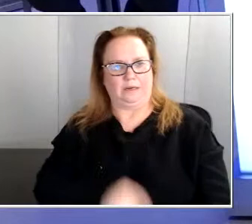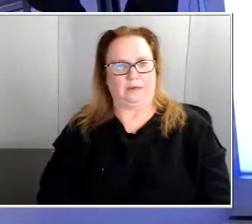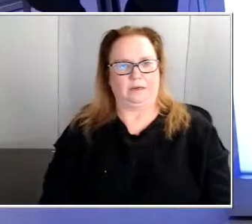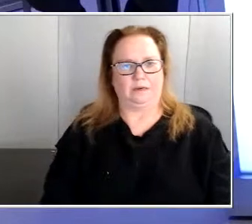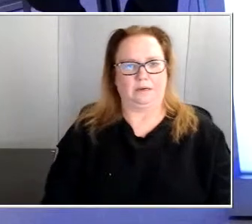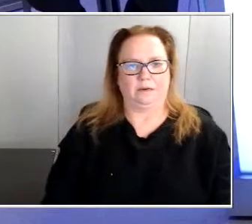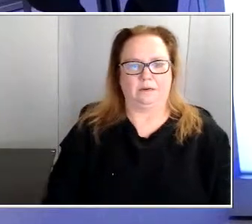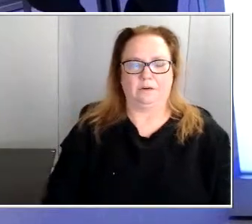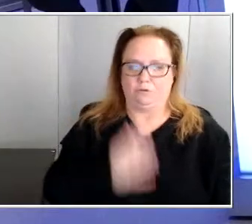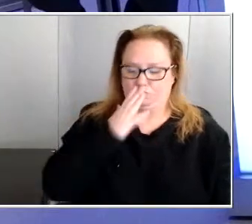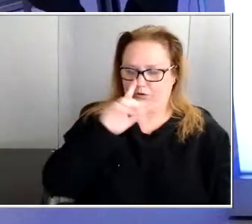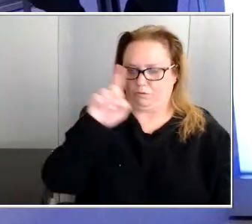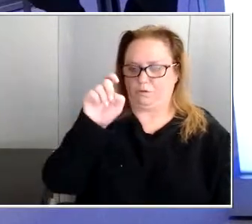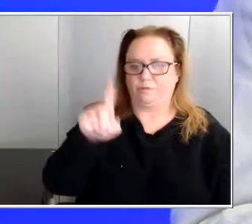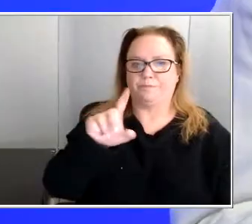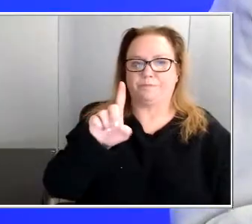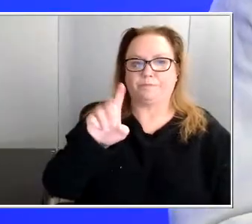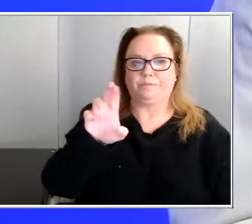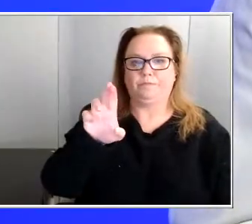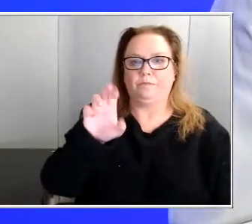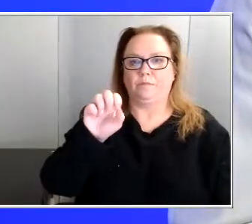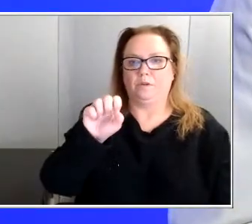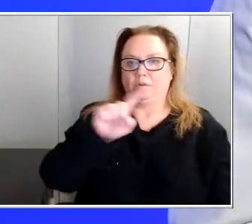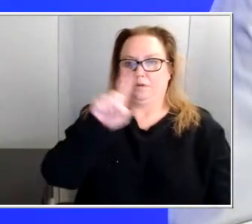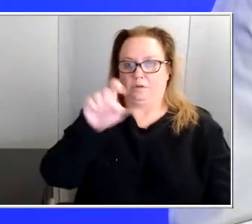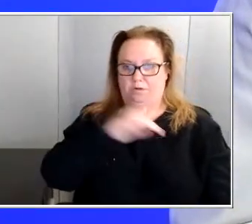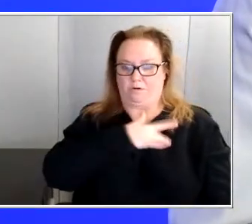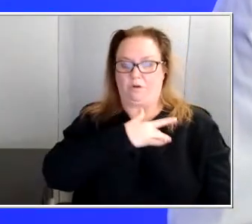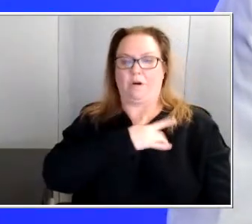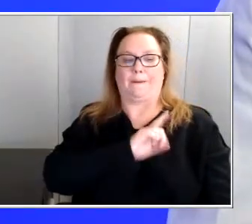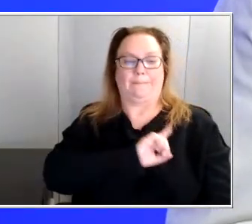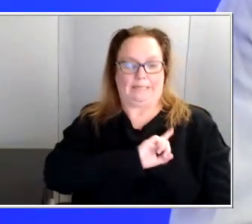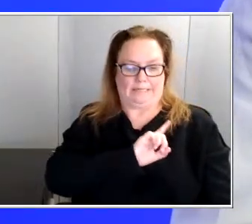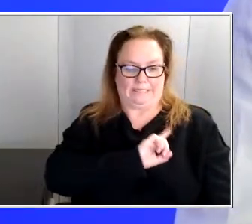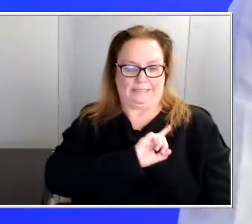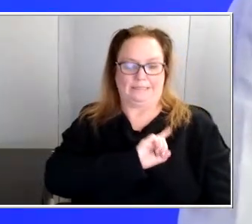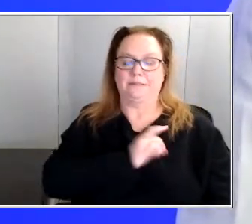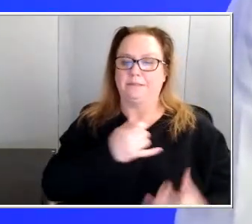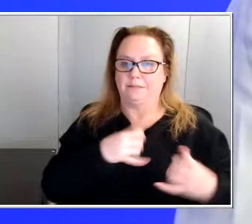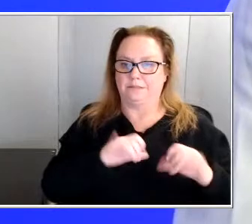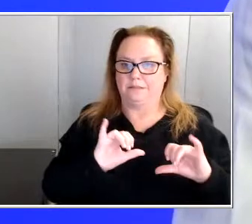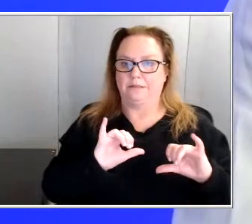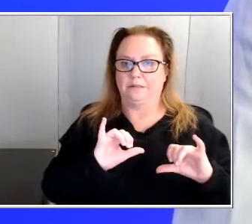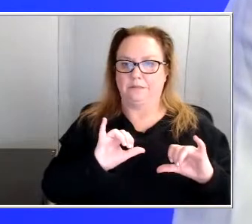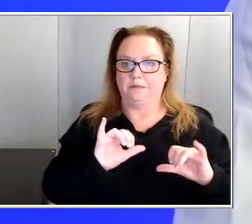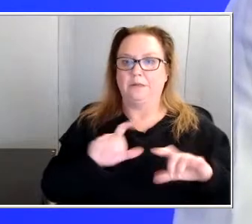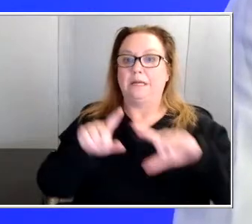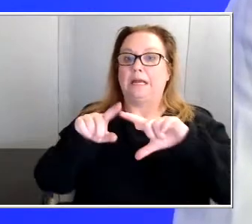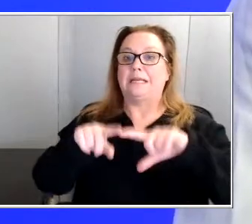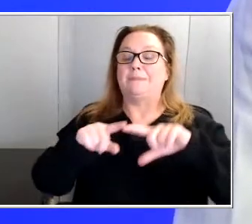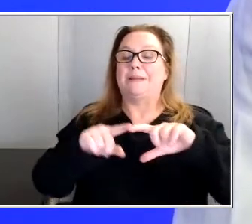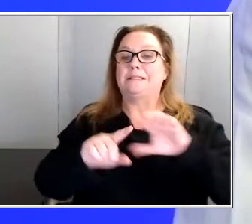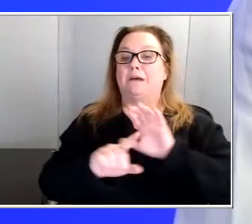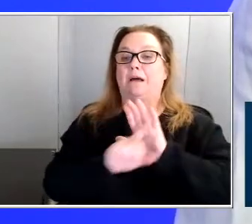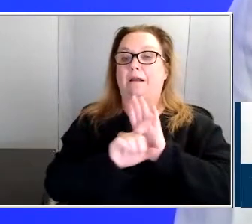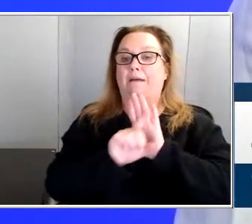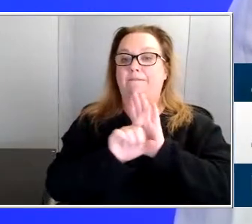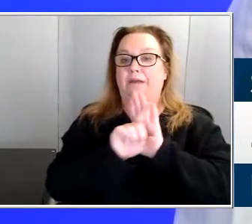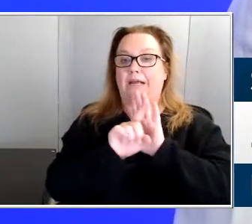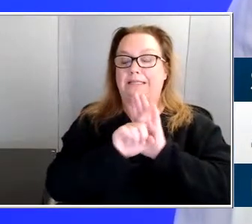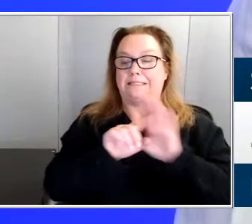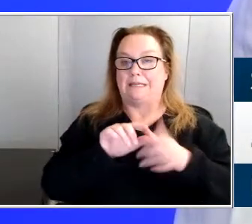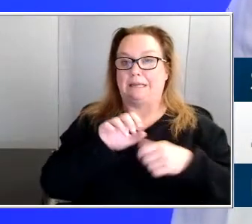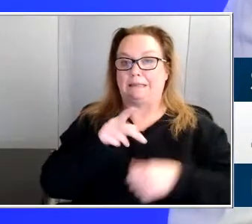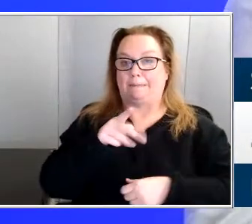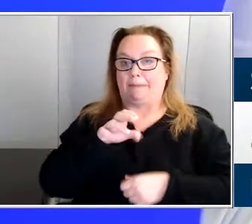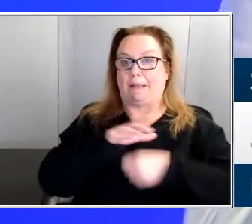So, Dr. Stites' heart still beats. It also depends on how fast the pump is, what the